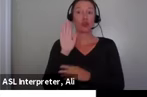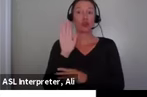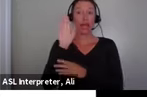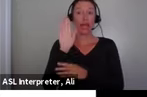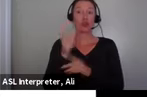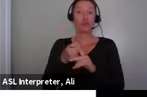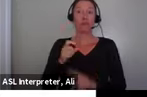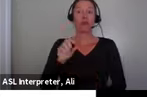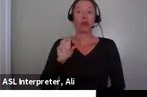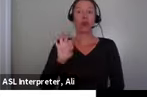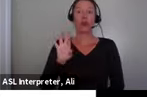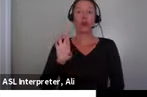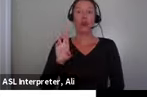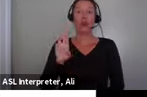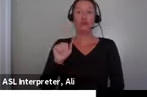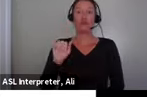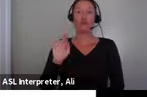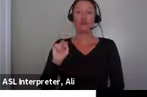Frank Haig.